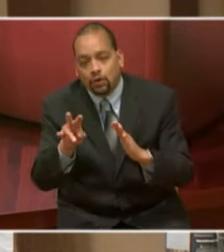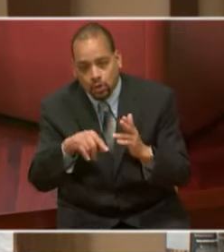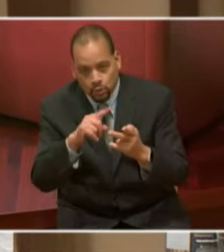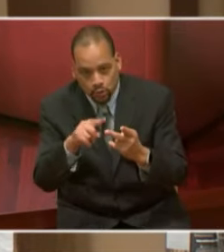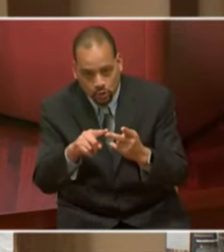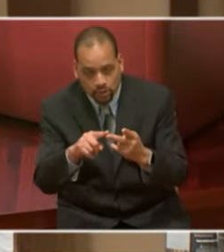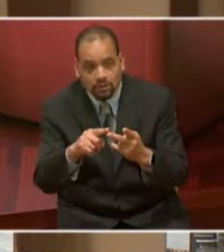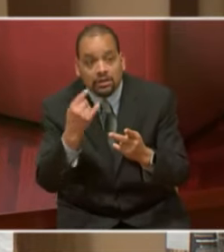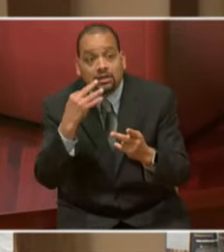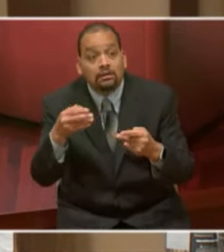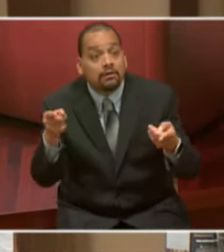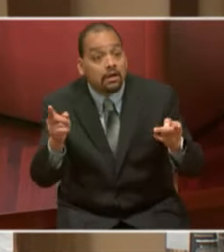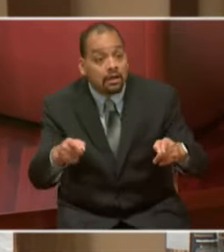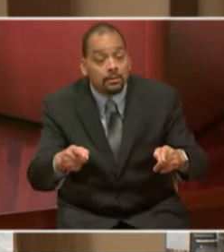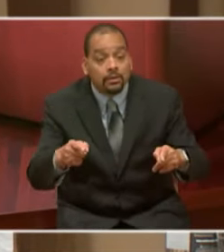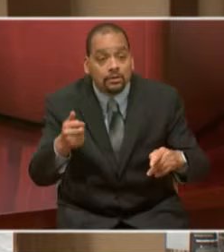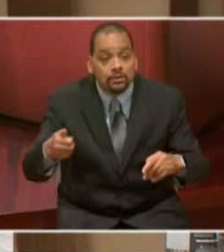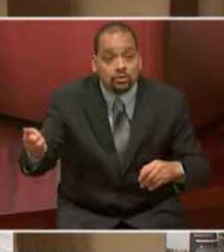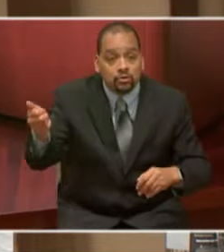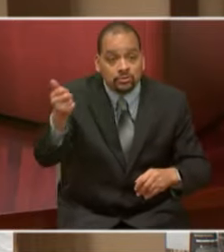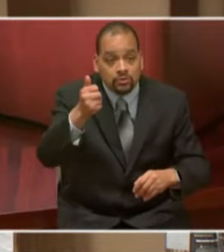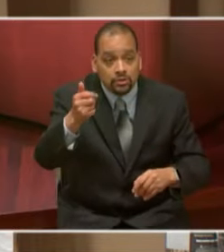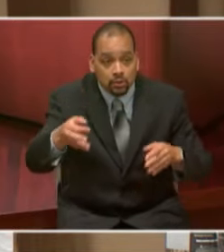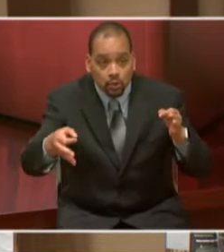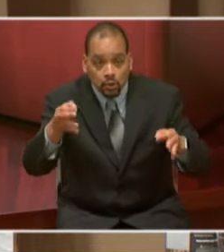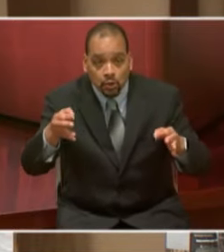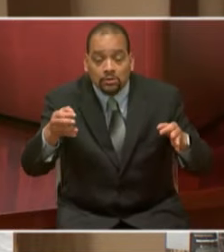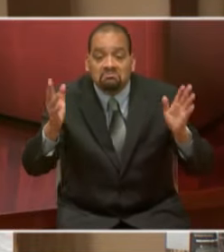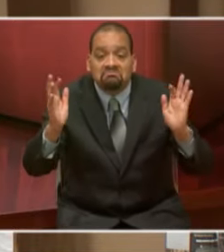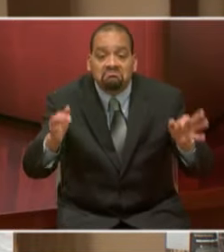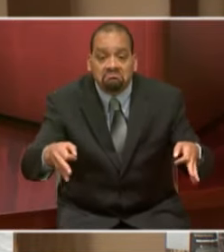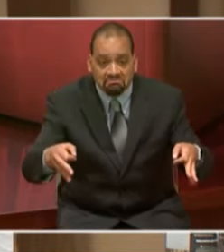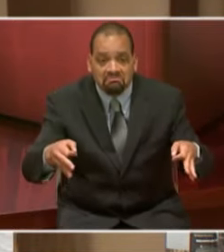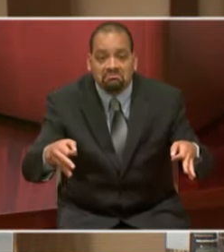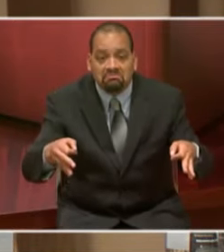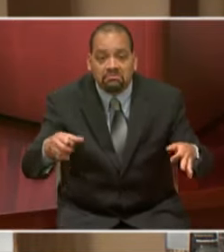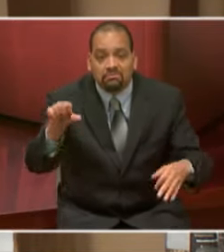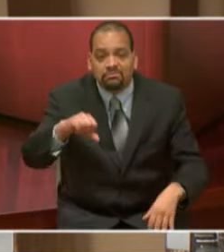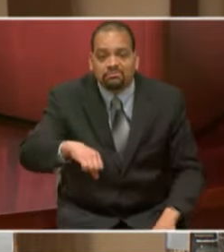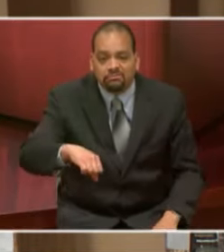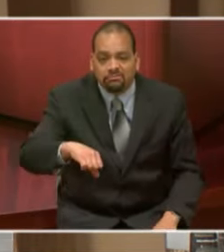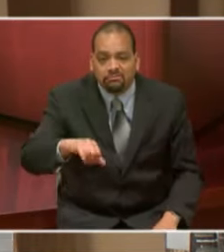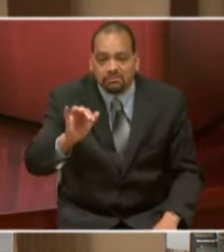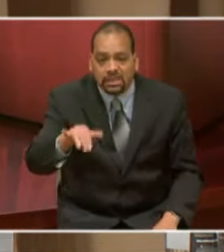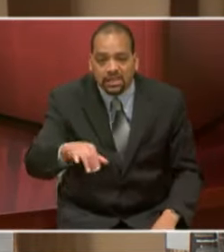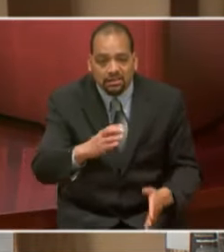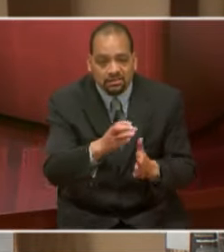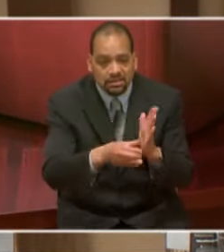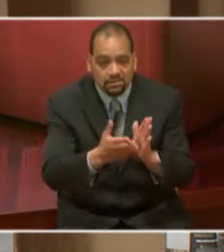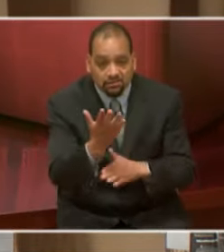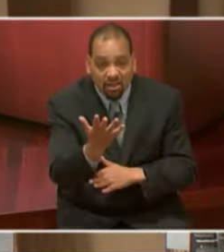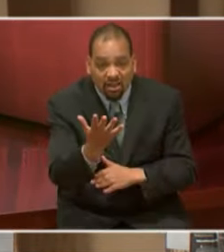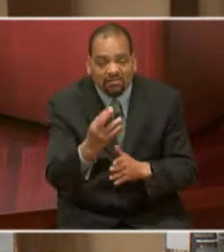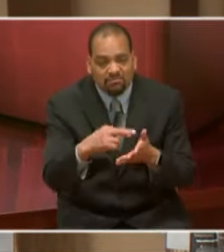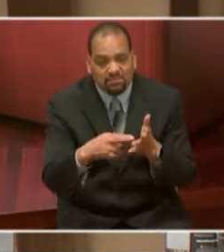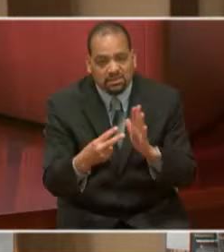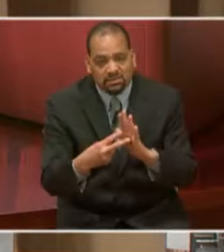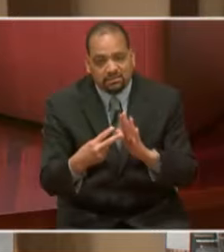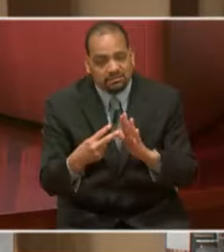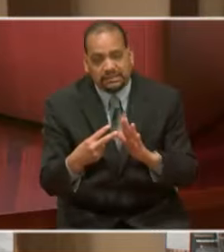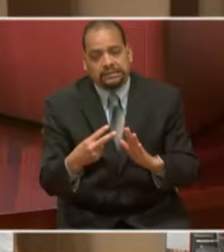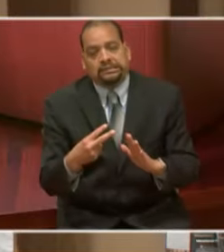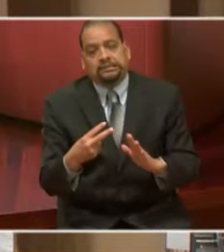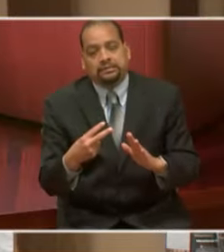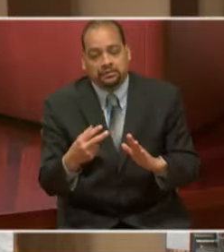Why do we have to be so mean to each other? Sometimes I think in the Congress, we need to conduct a